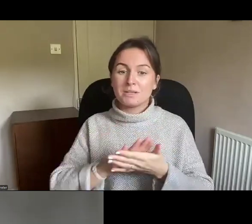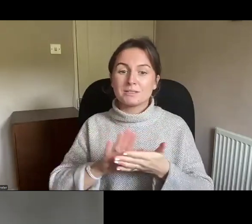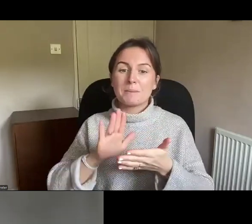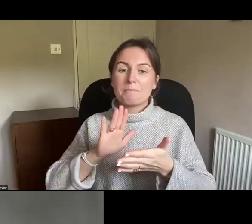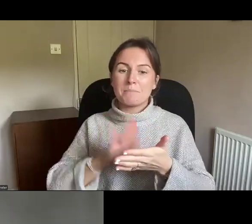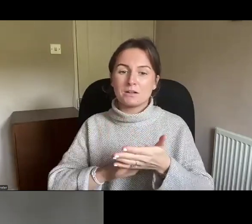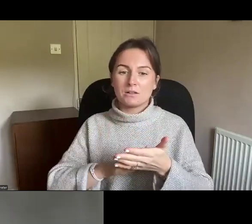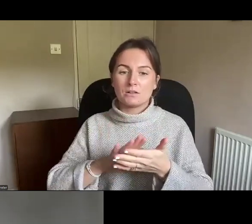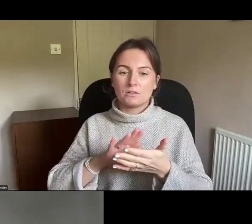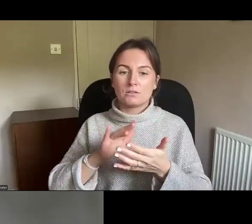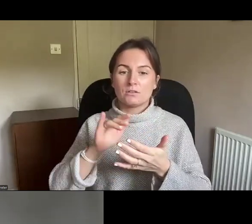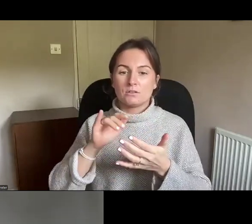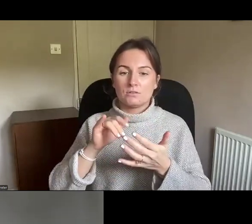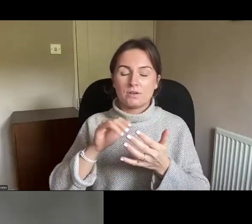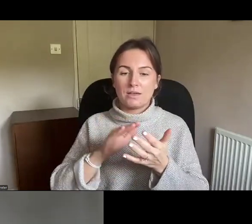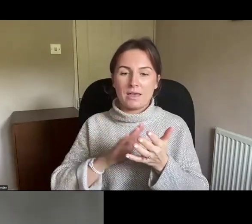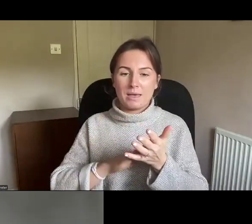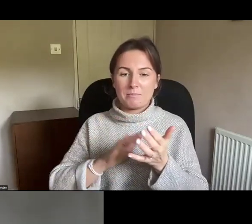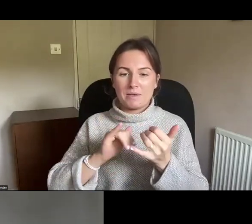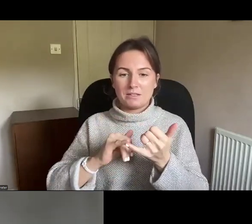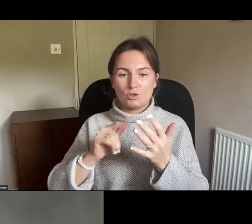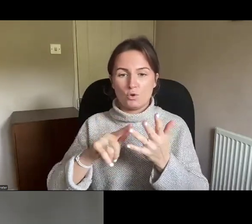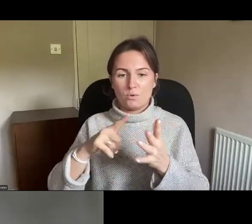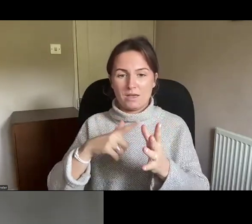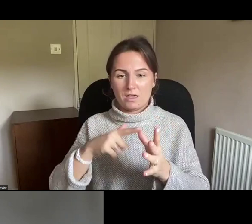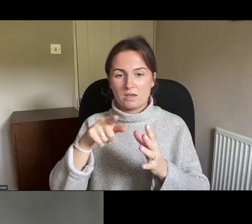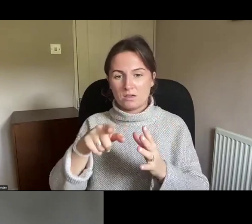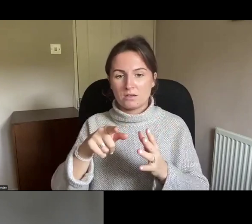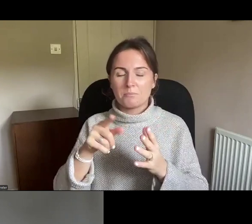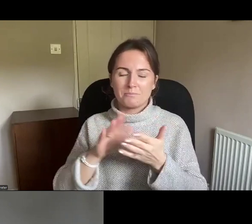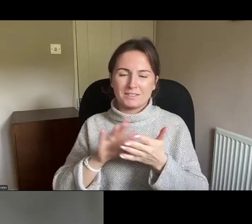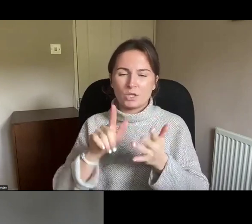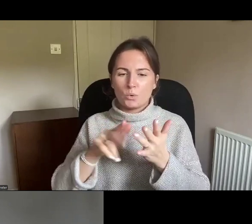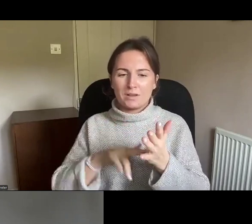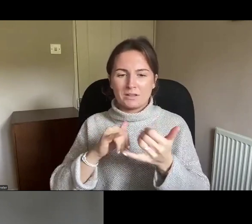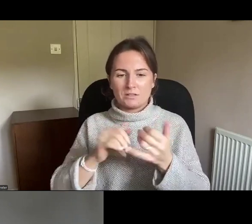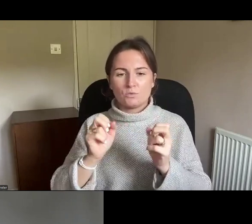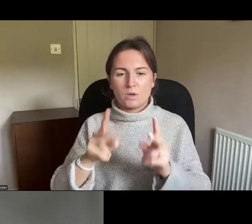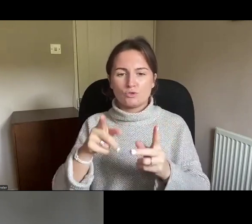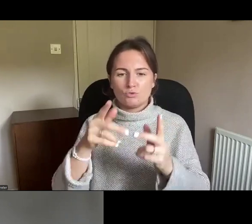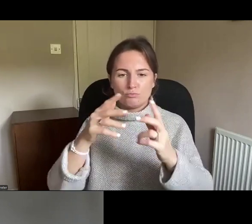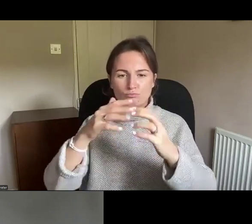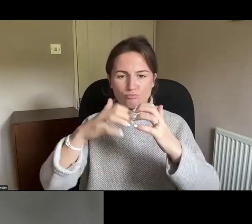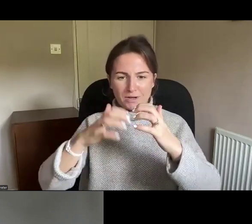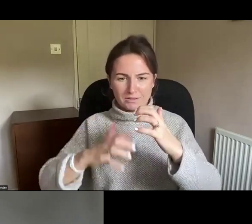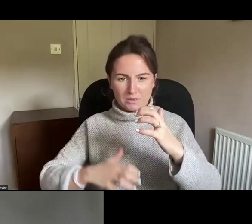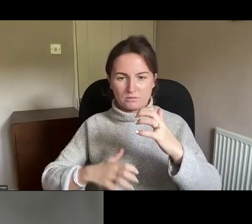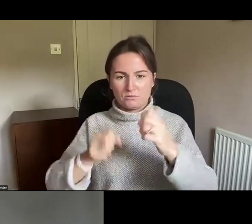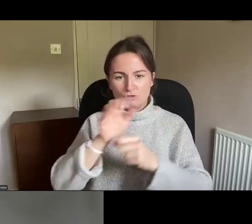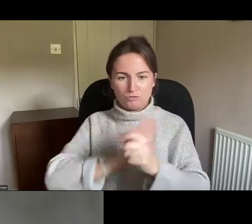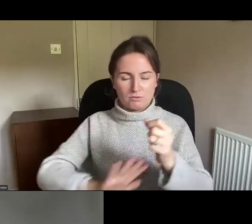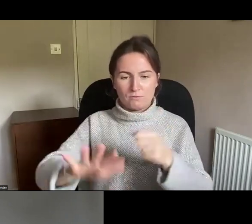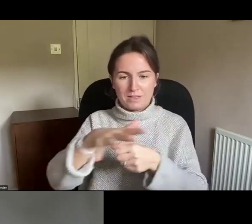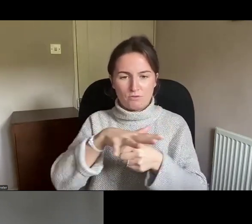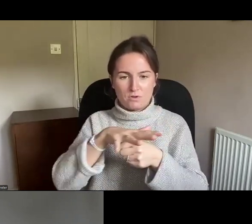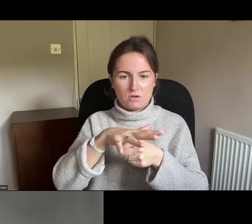Output Area, which basically an ONS way of breaking a geographical area into a certain size. So